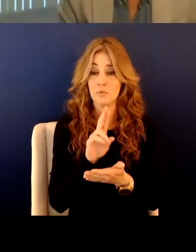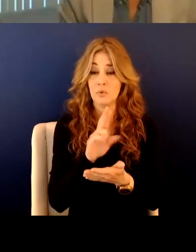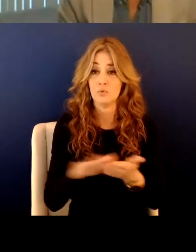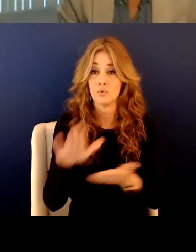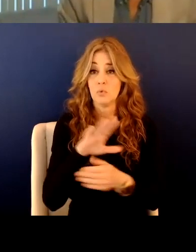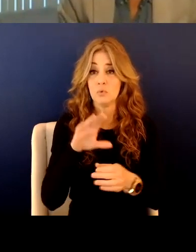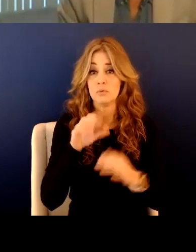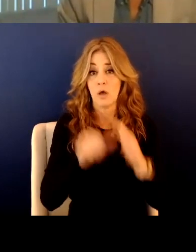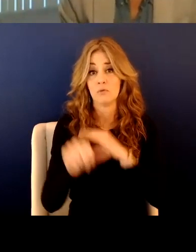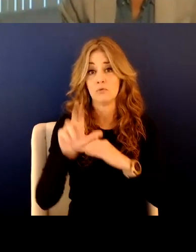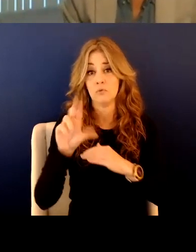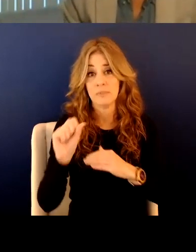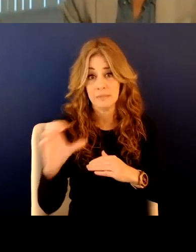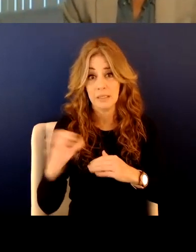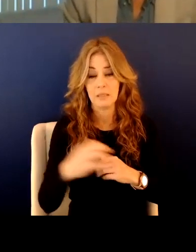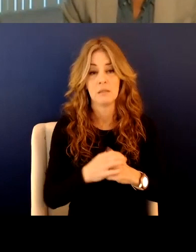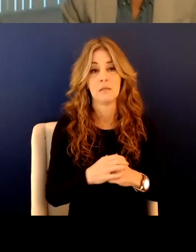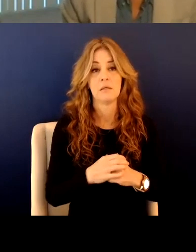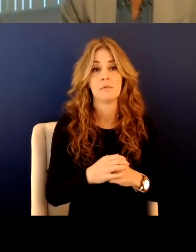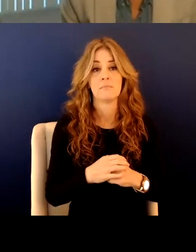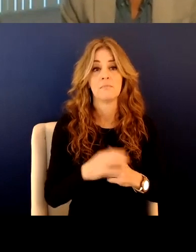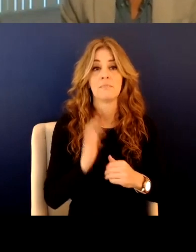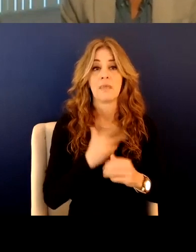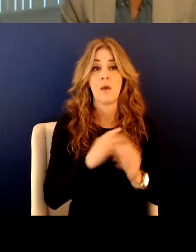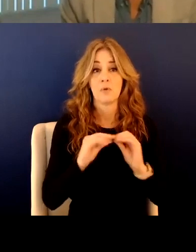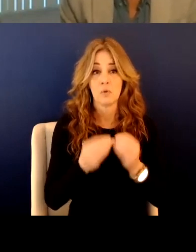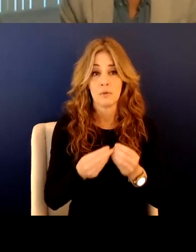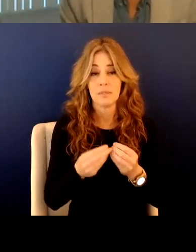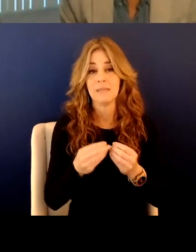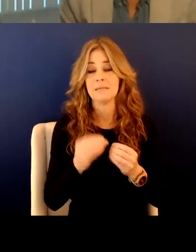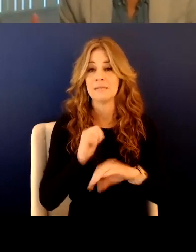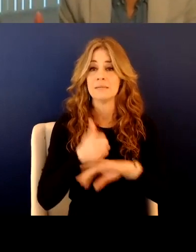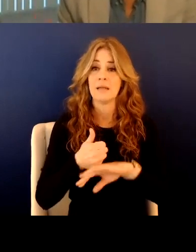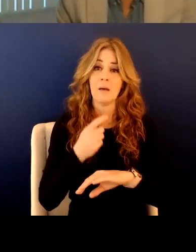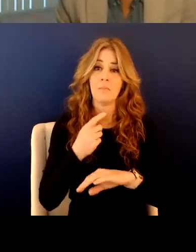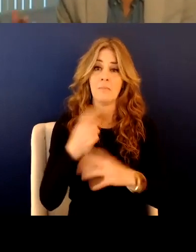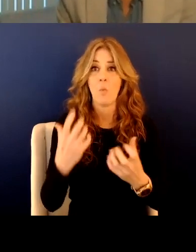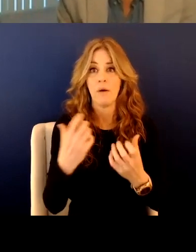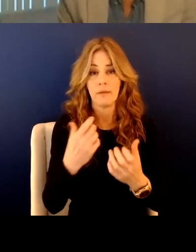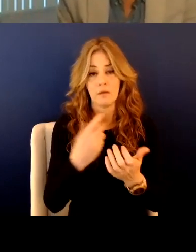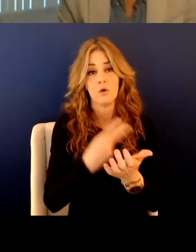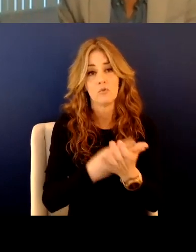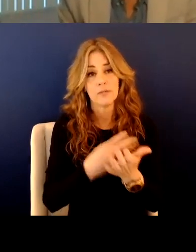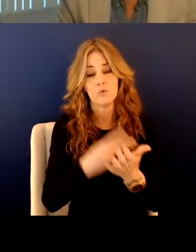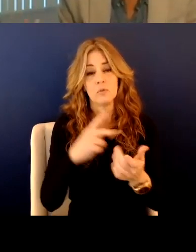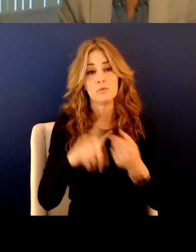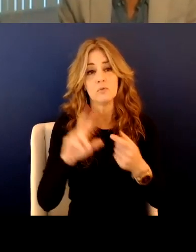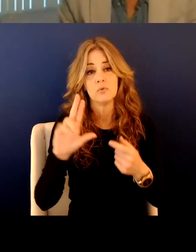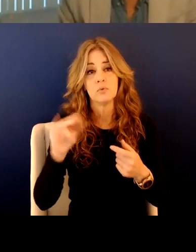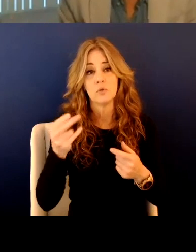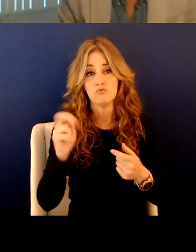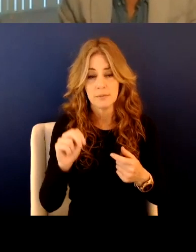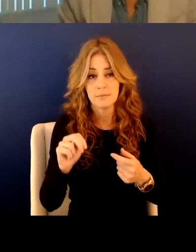same time, our organization that is organizing for grad students to unionize, they have put anti-Blackness at the forefront as